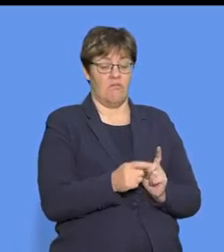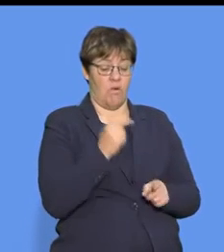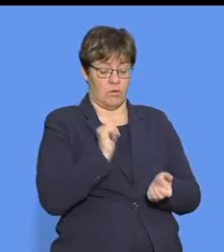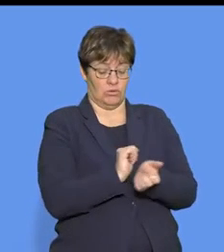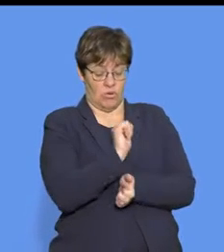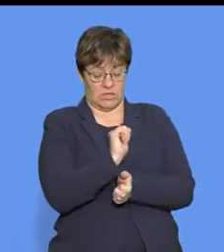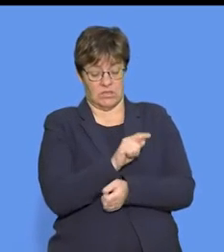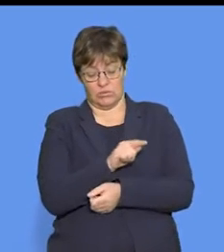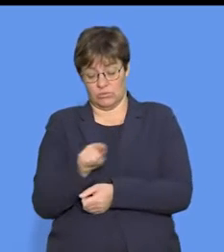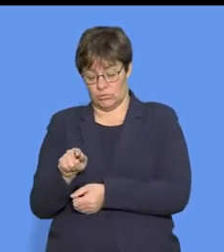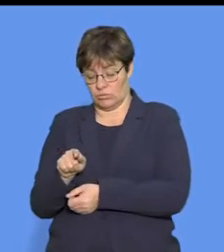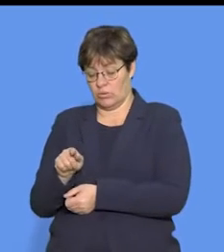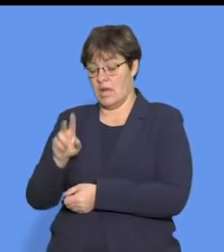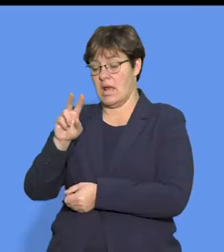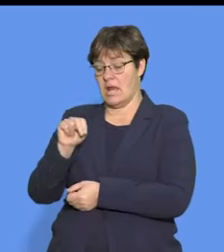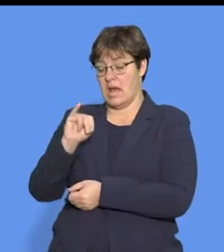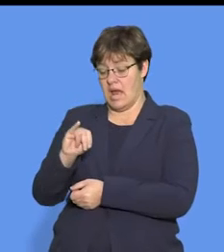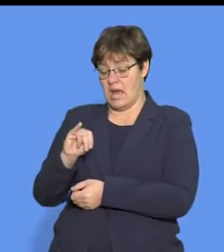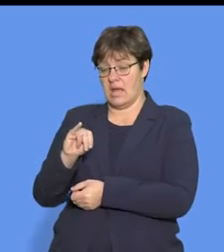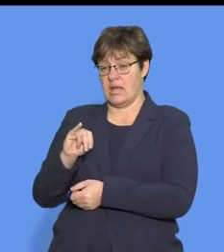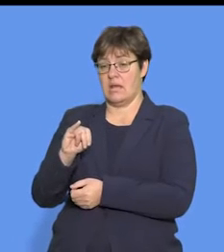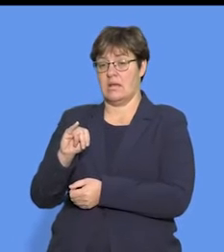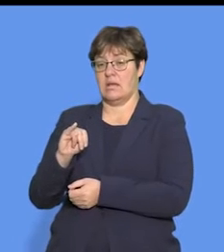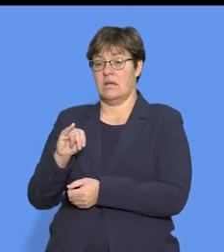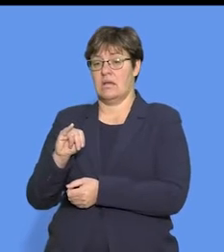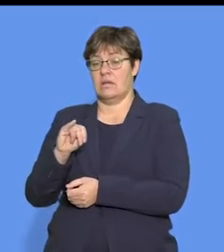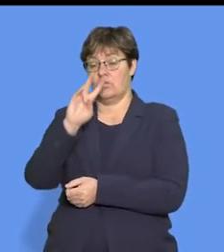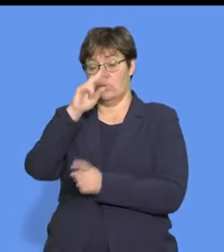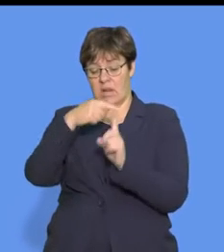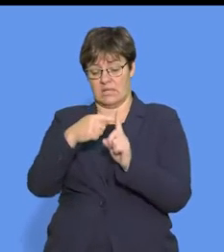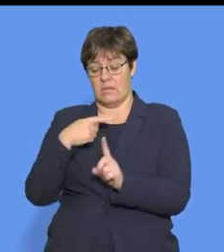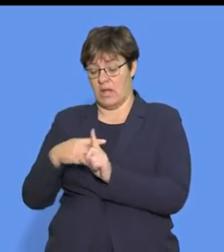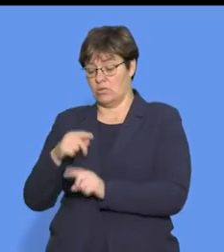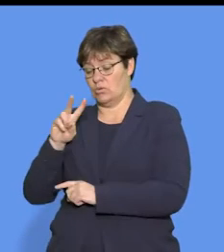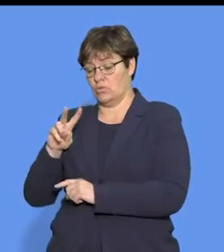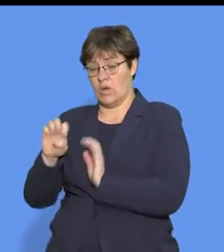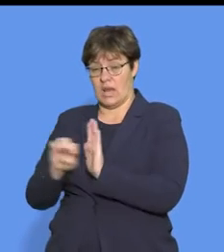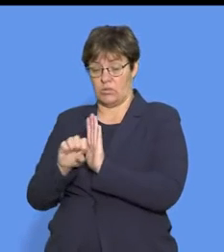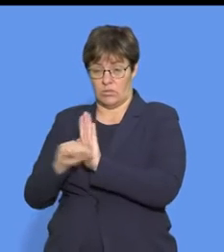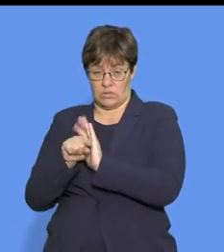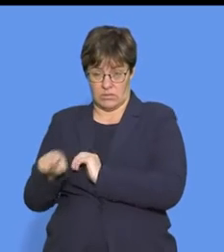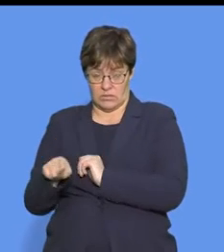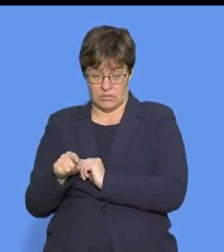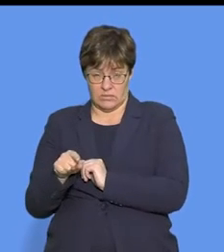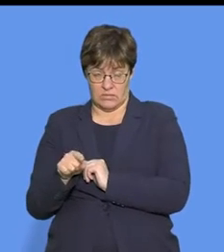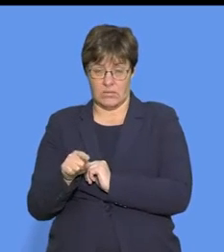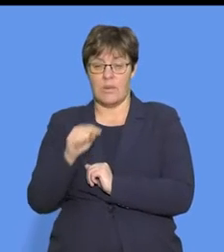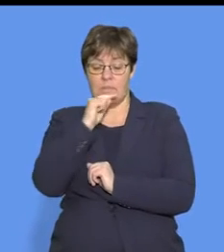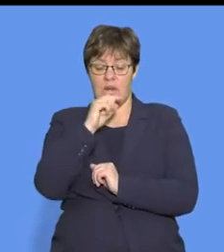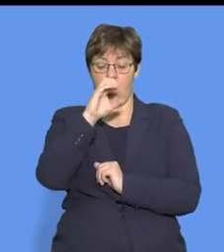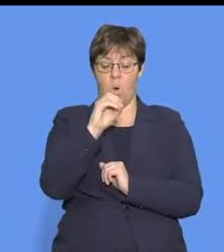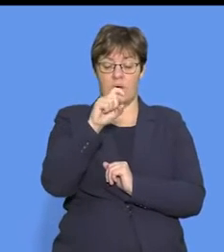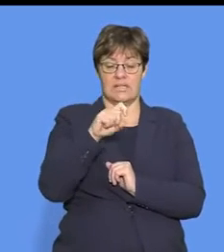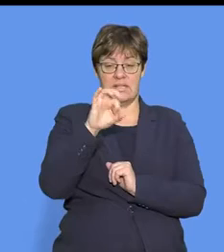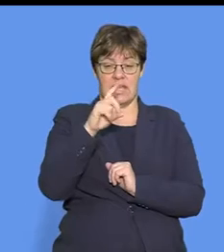went from the solid to nickel 2 plus 2 electrons. This